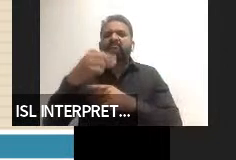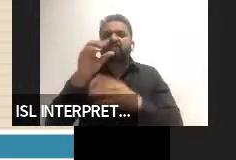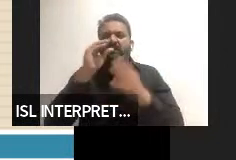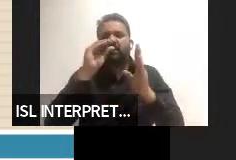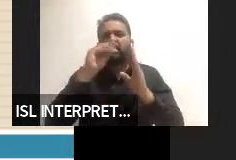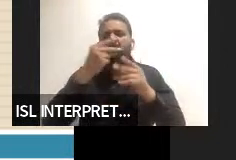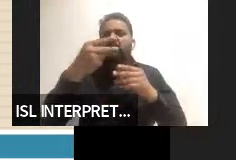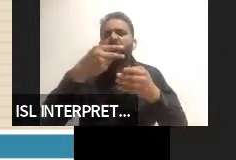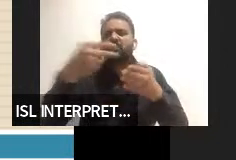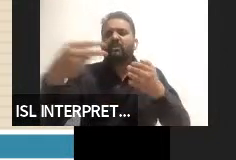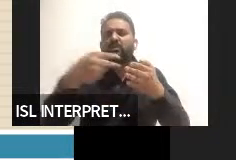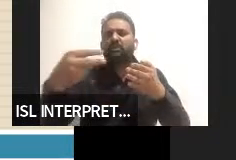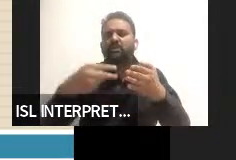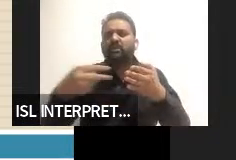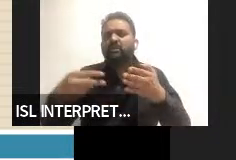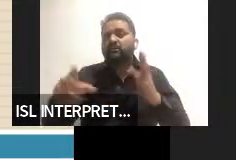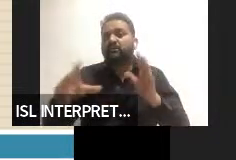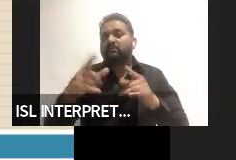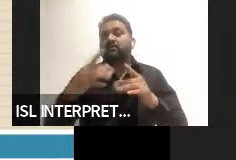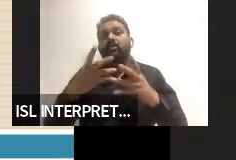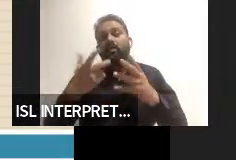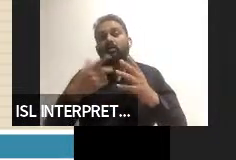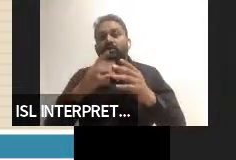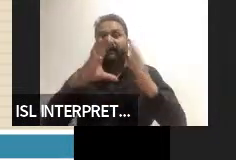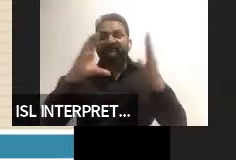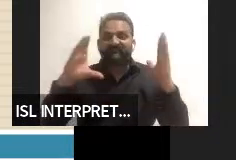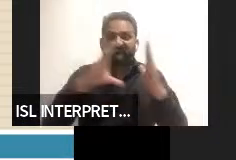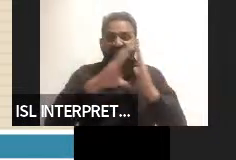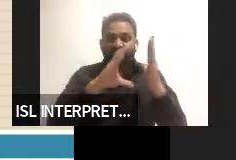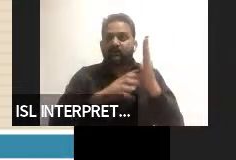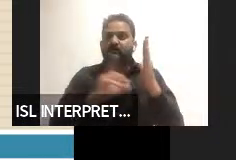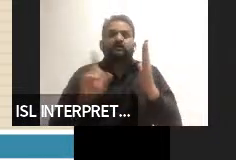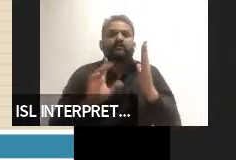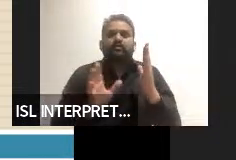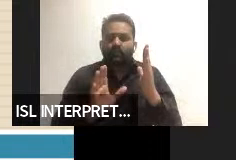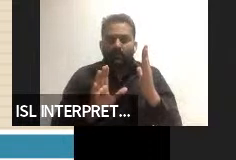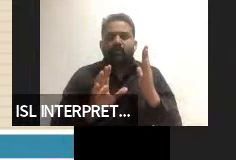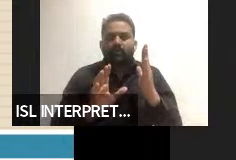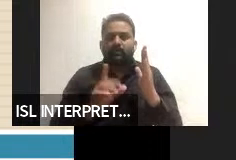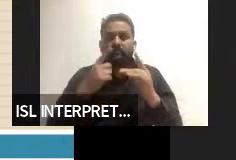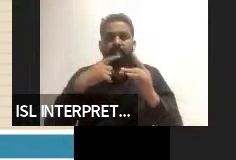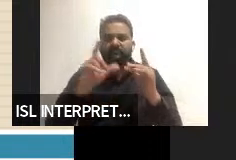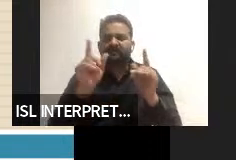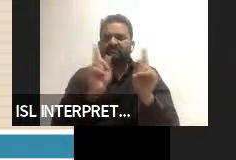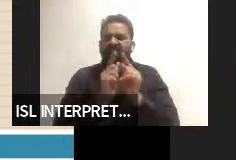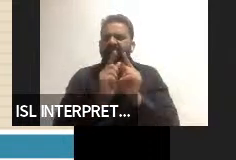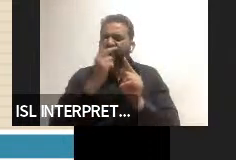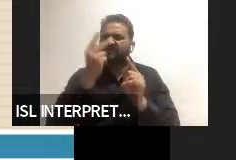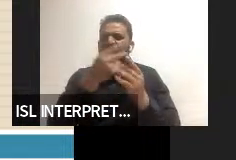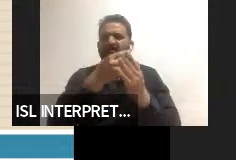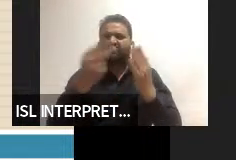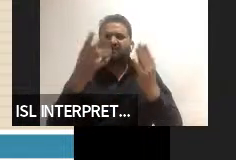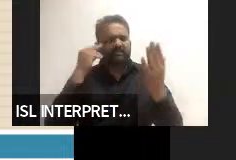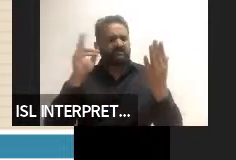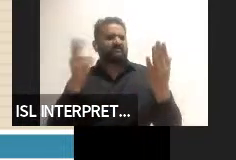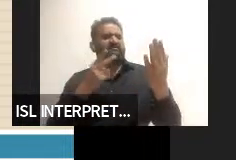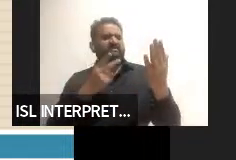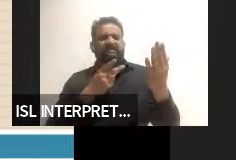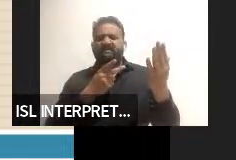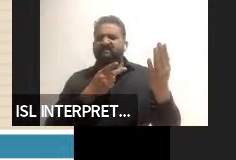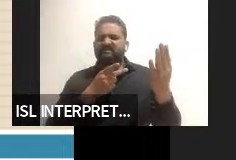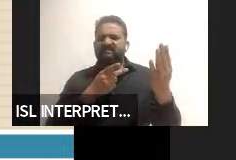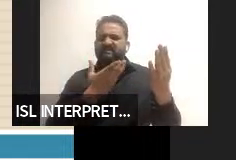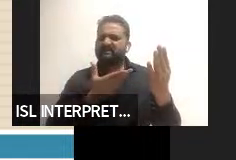line, or don't make it too big. If you make it too short, people may say that